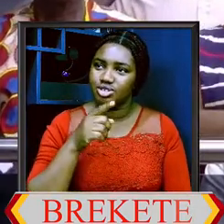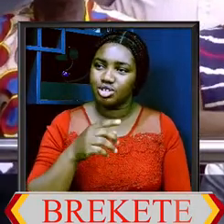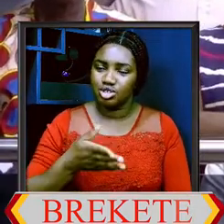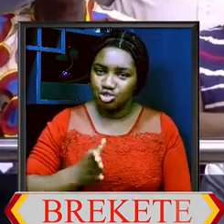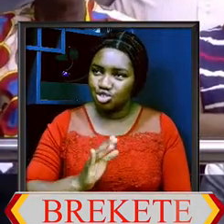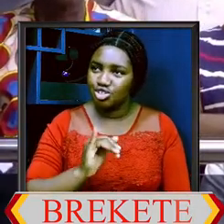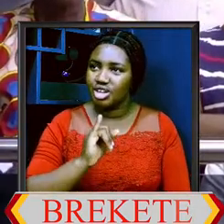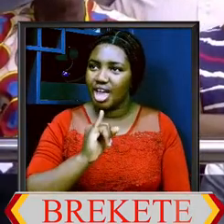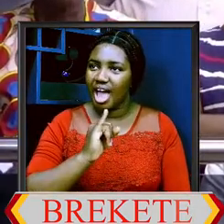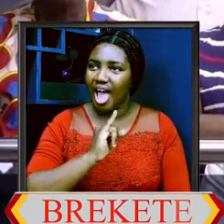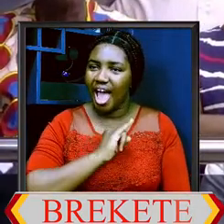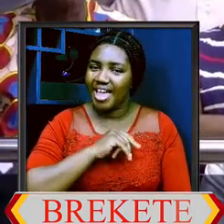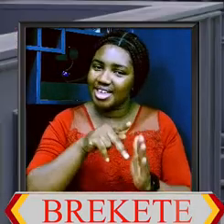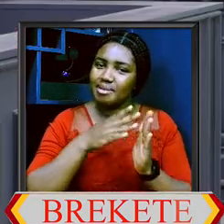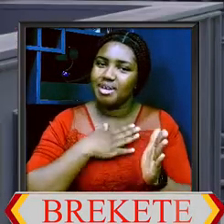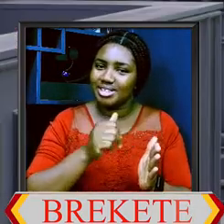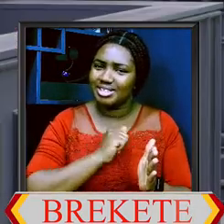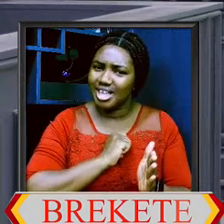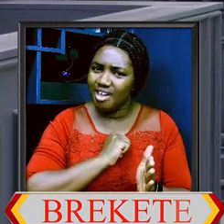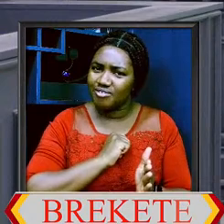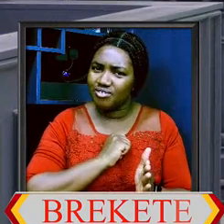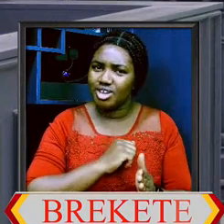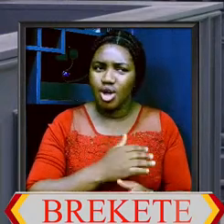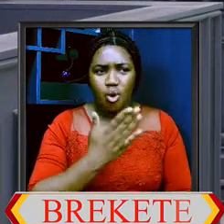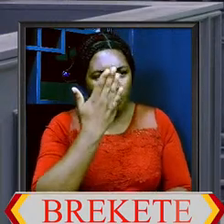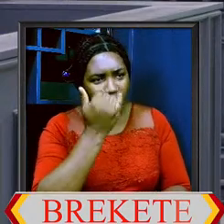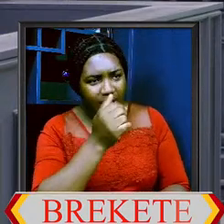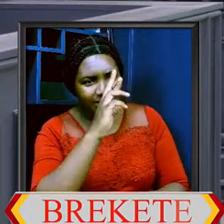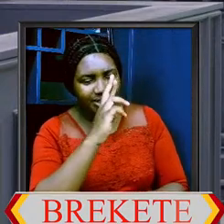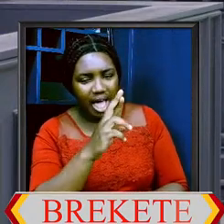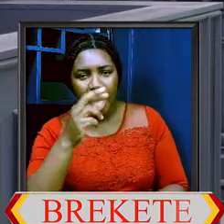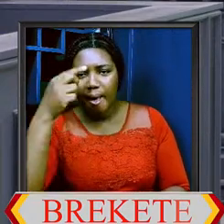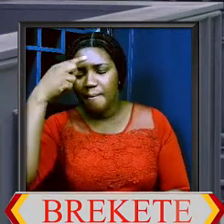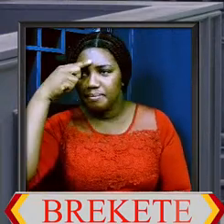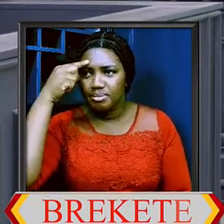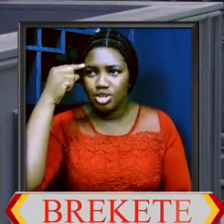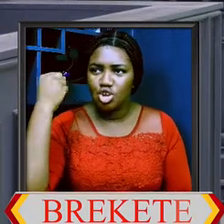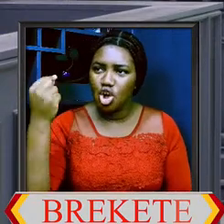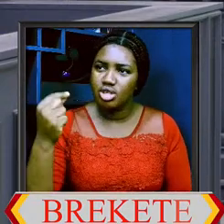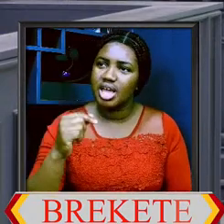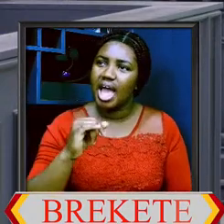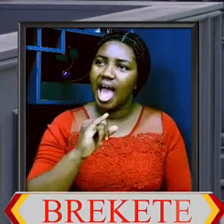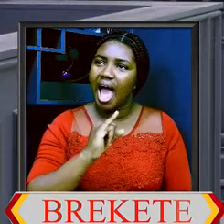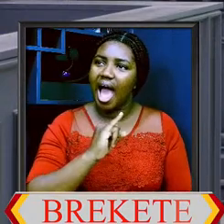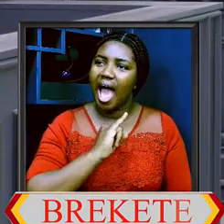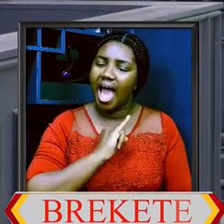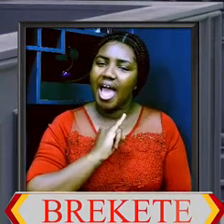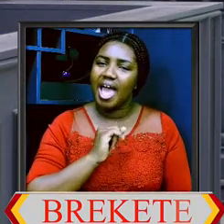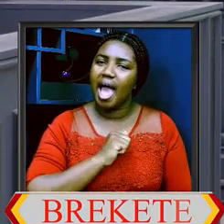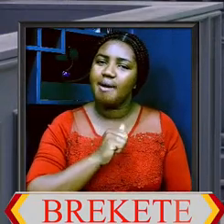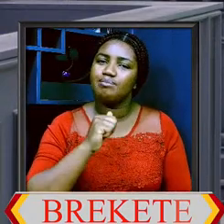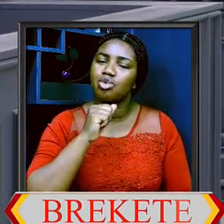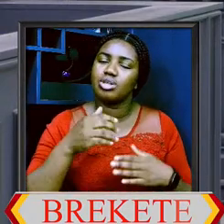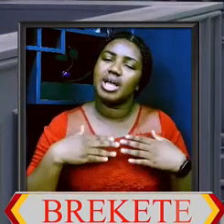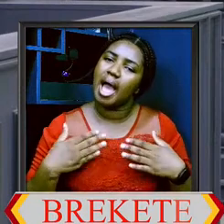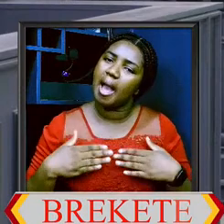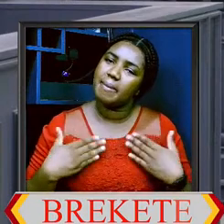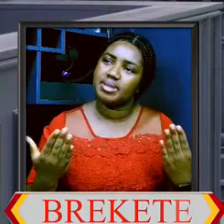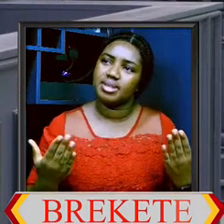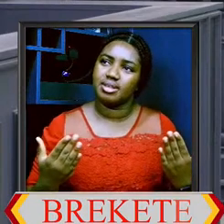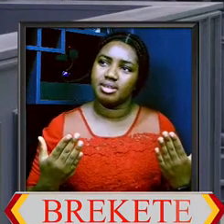yourself should I why sir because because I am not